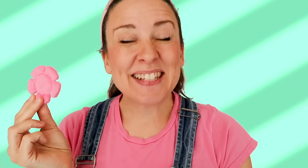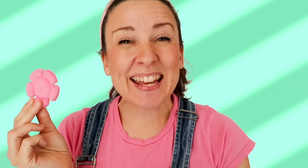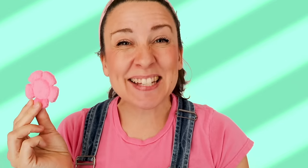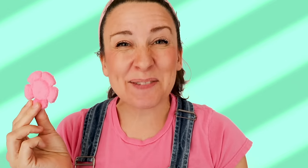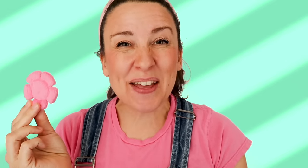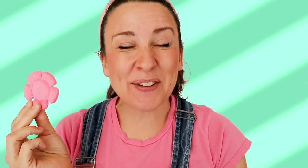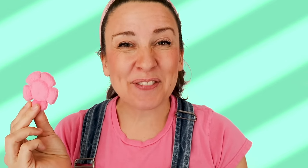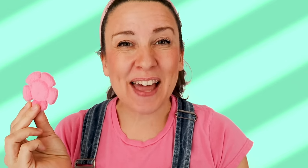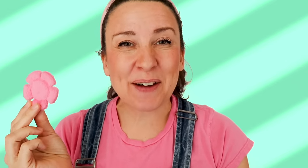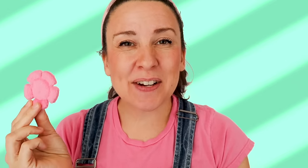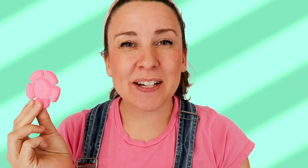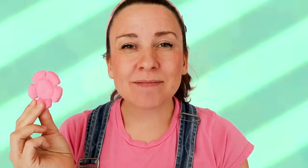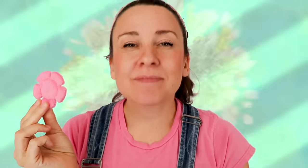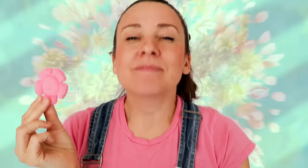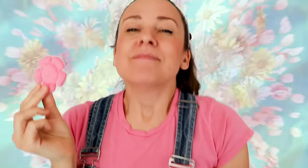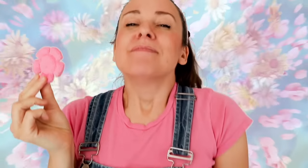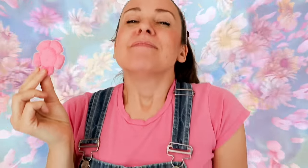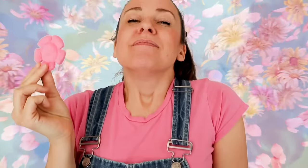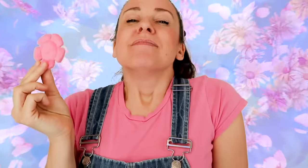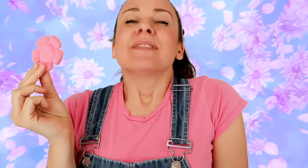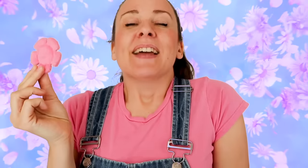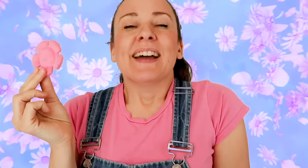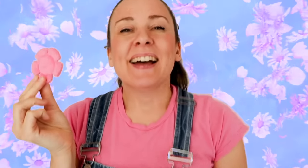Can you pretend to smell a flower?